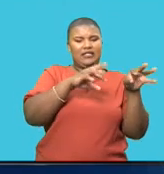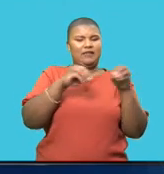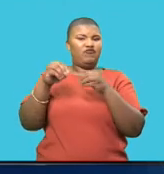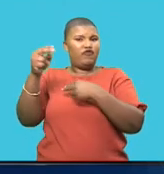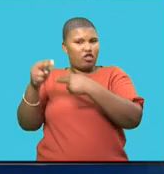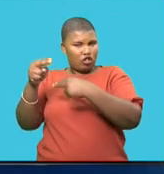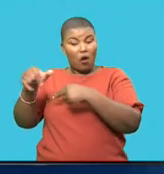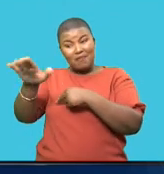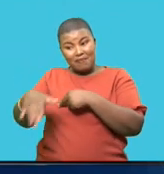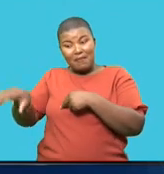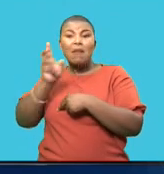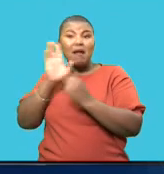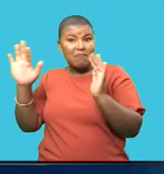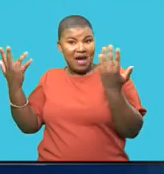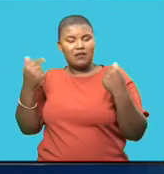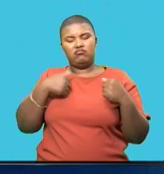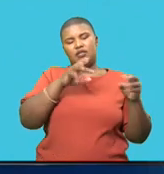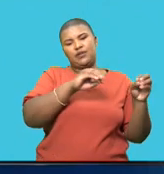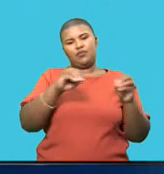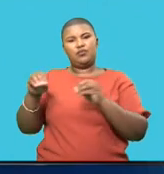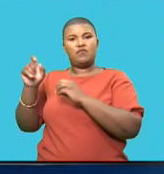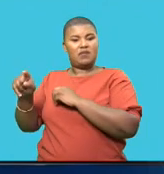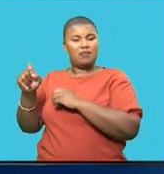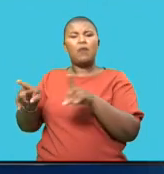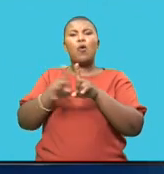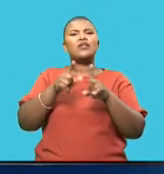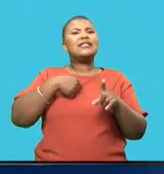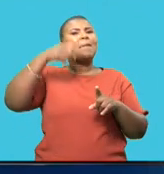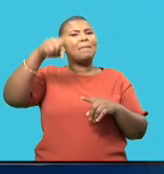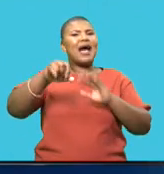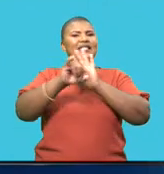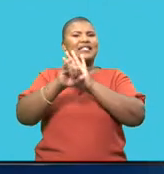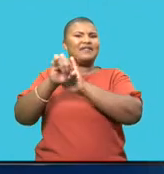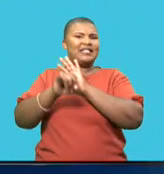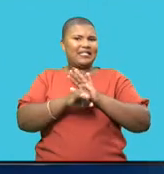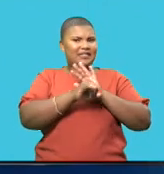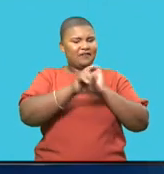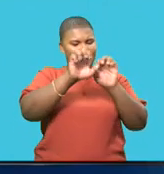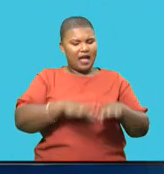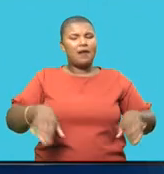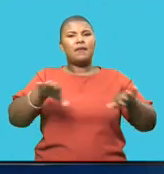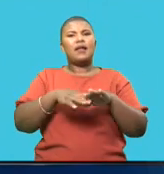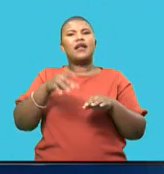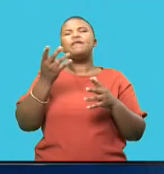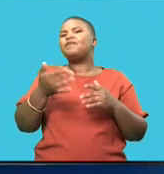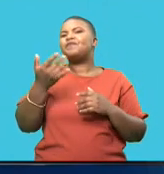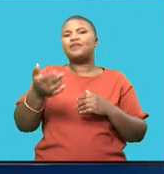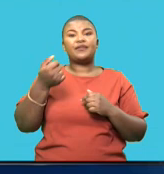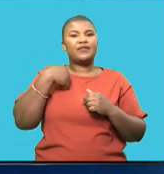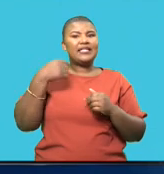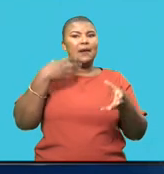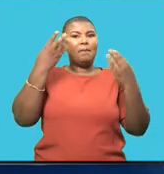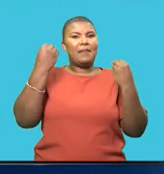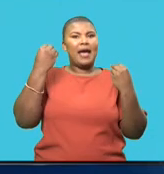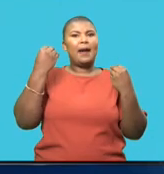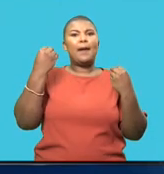the incident. Also, we had to identify the areas where, when we get backup,